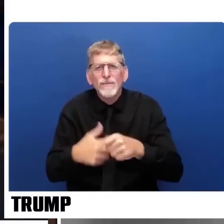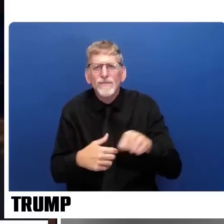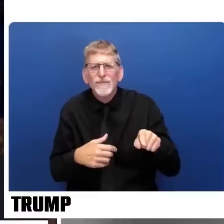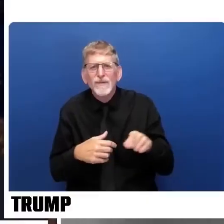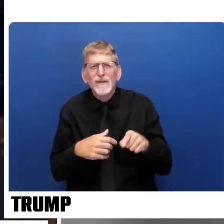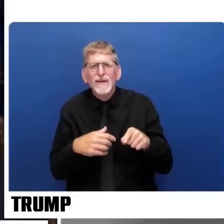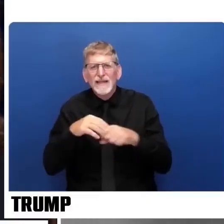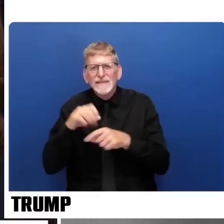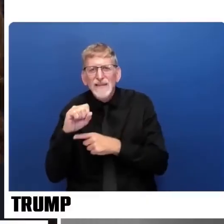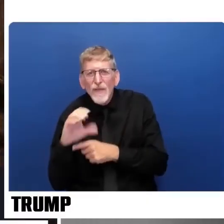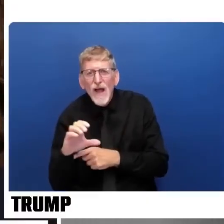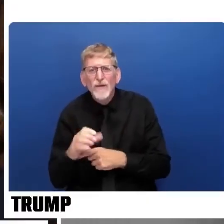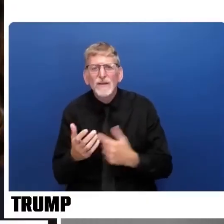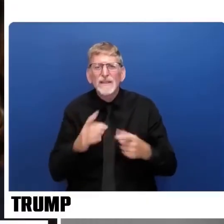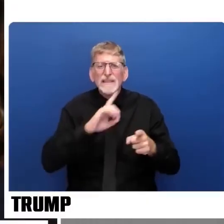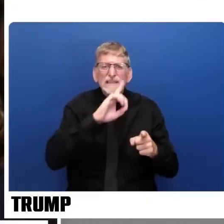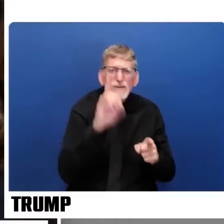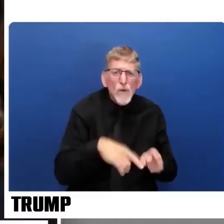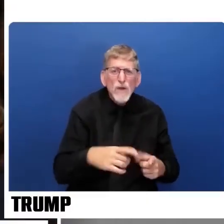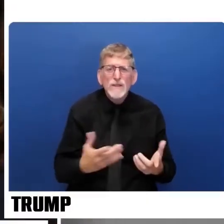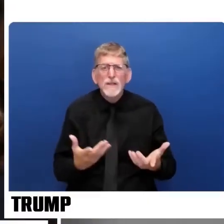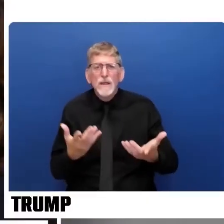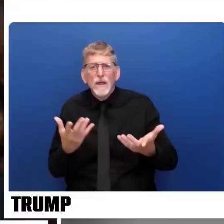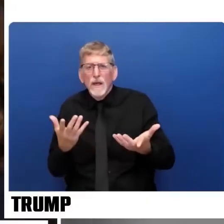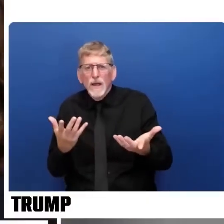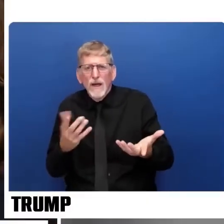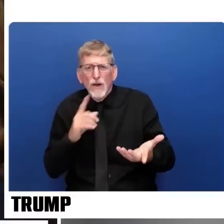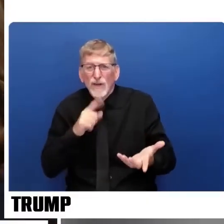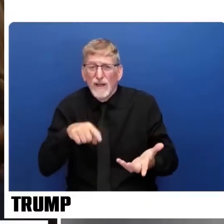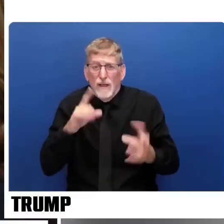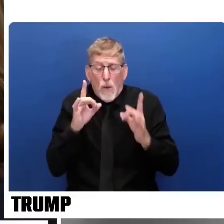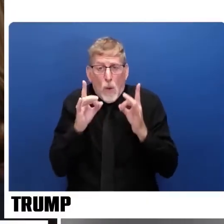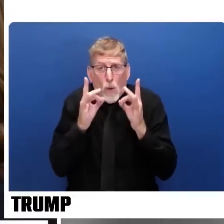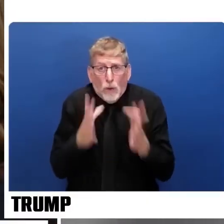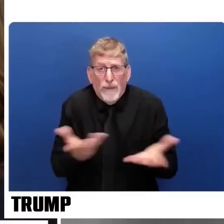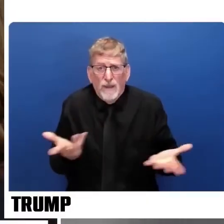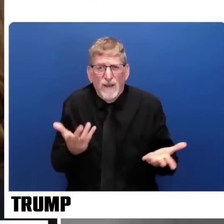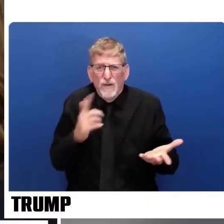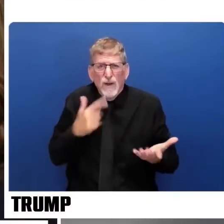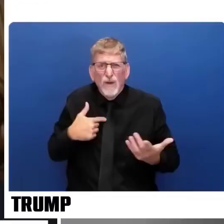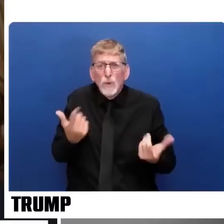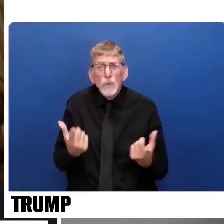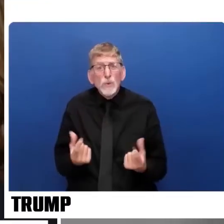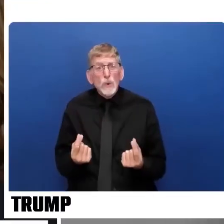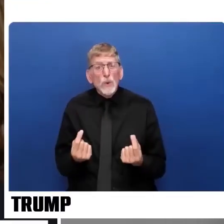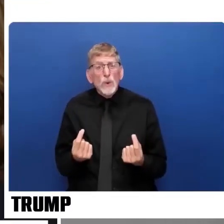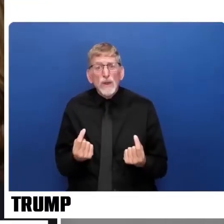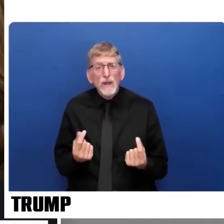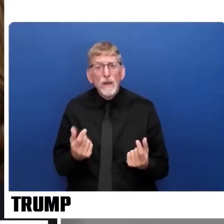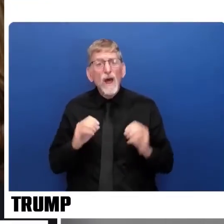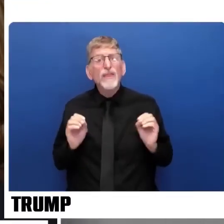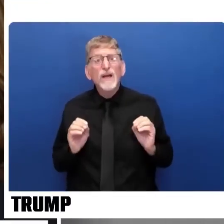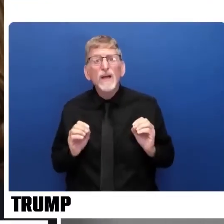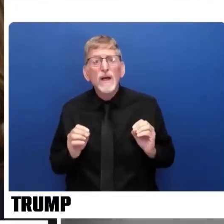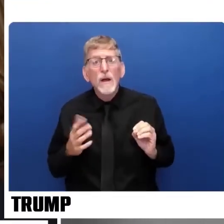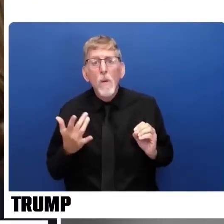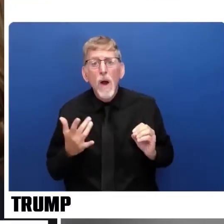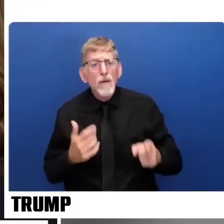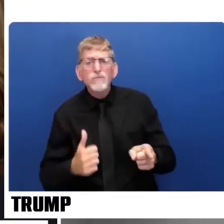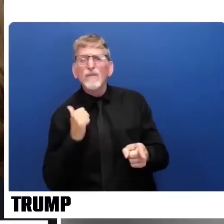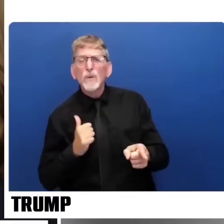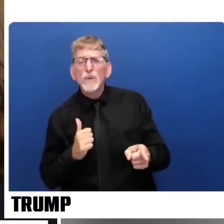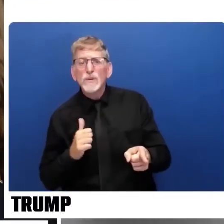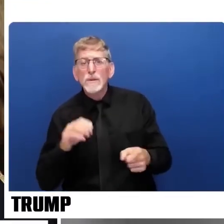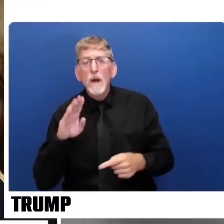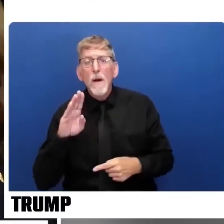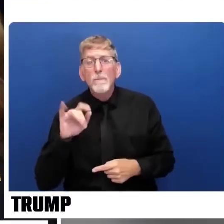country is horrible. We have nothing because they refuse. You know, Biden doesn't go after people because